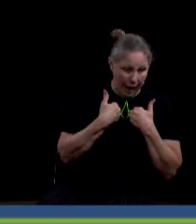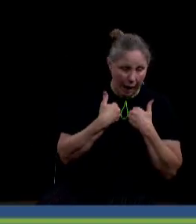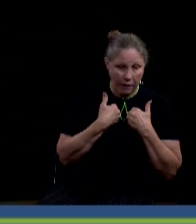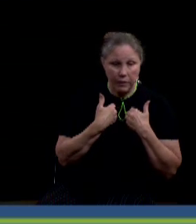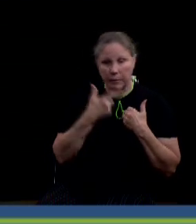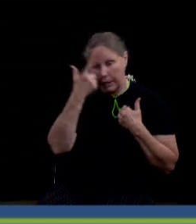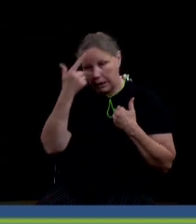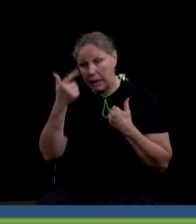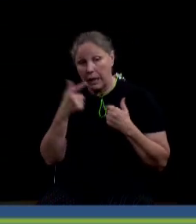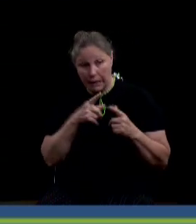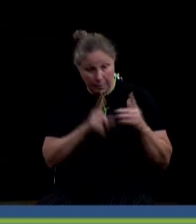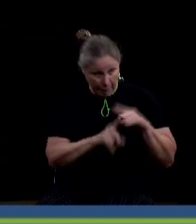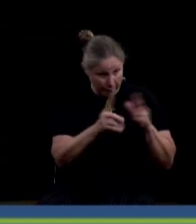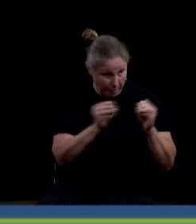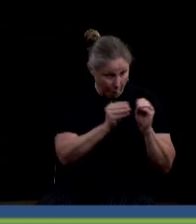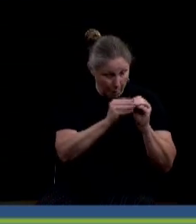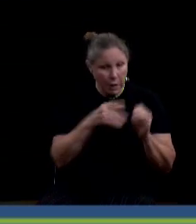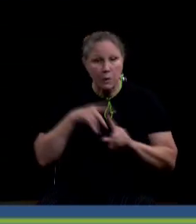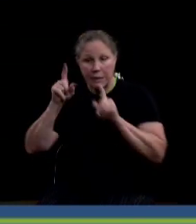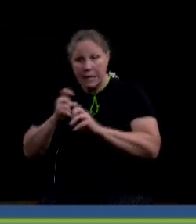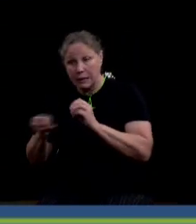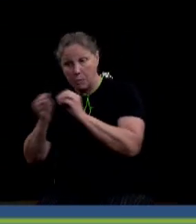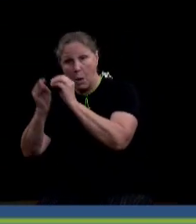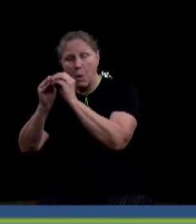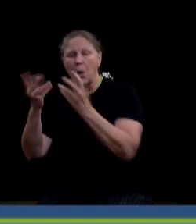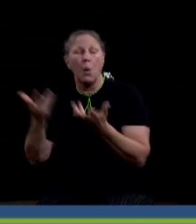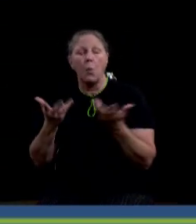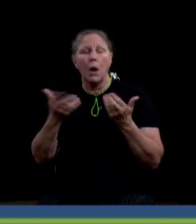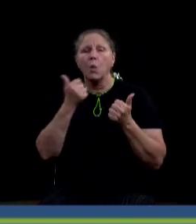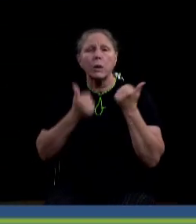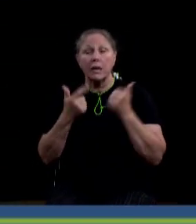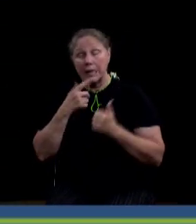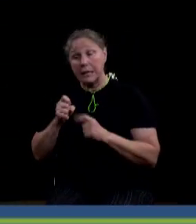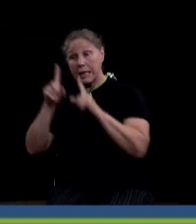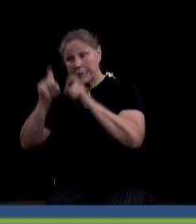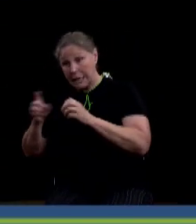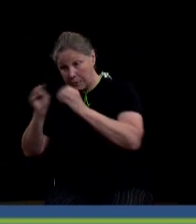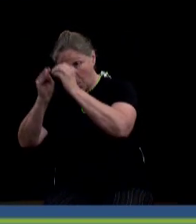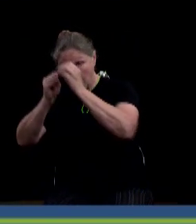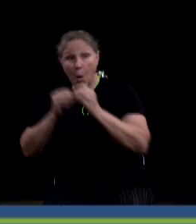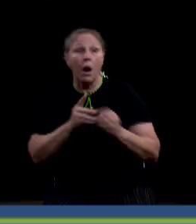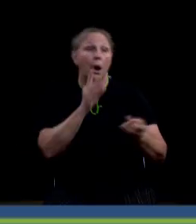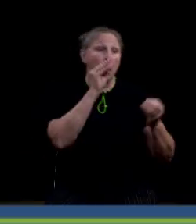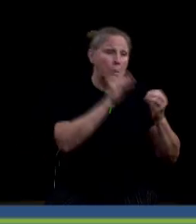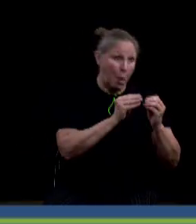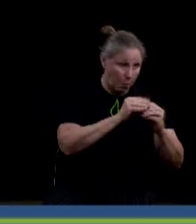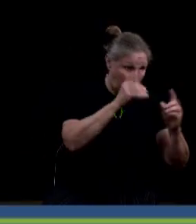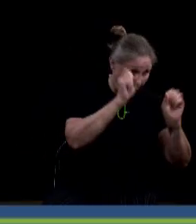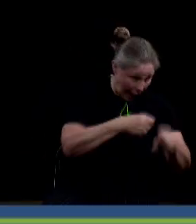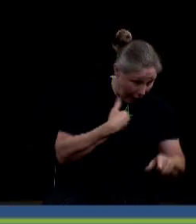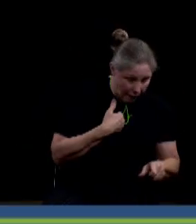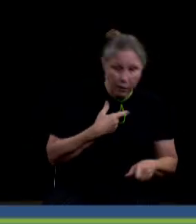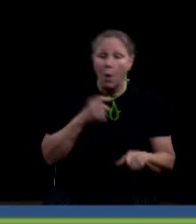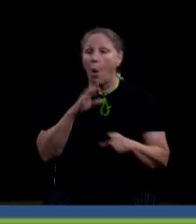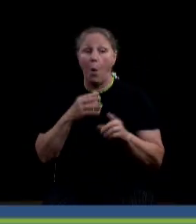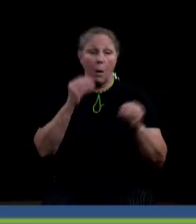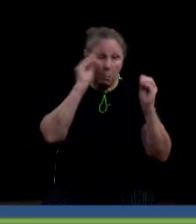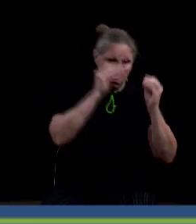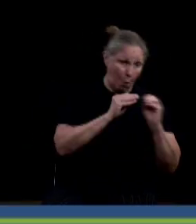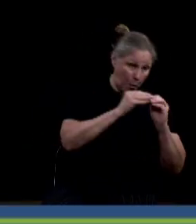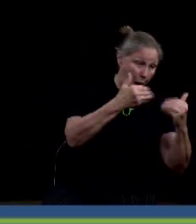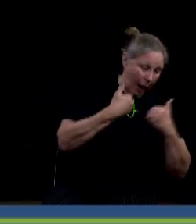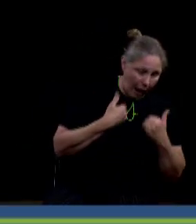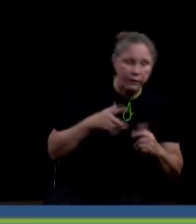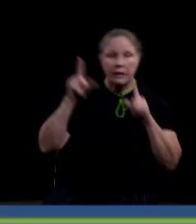How would you say the rationale behind that would be? I think we're seeing more. One of the things that we assumed